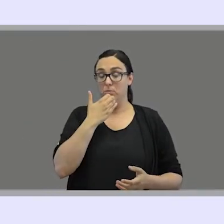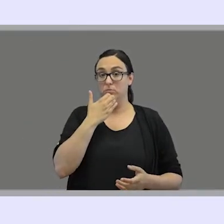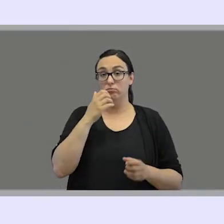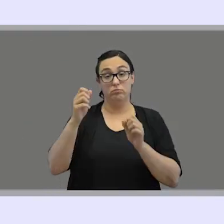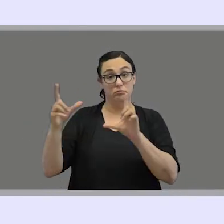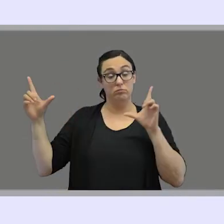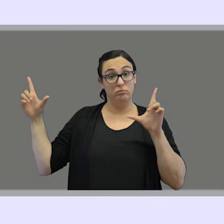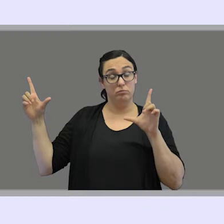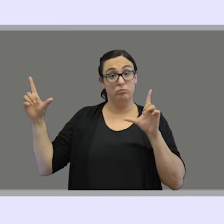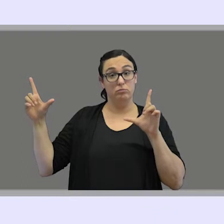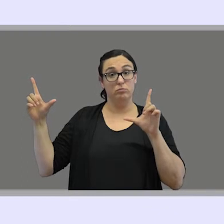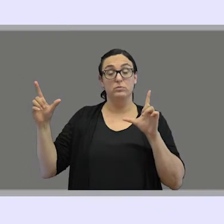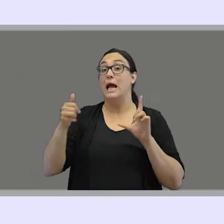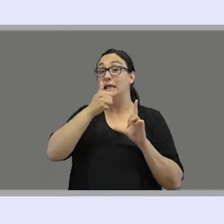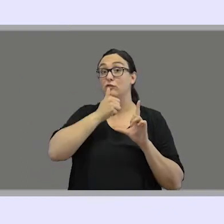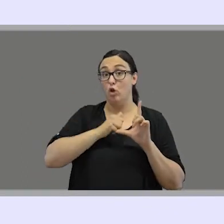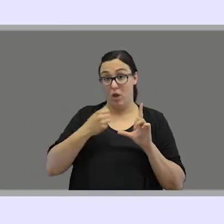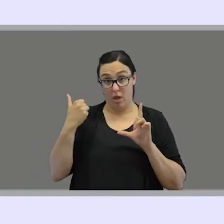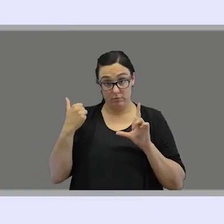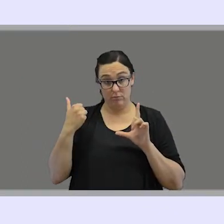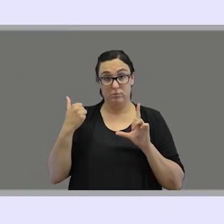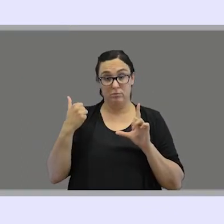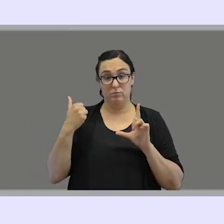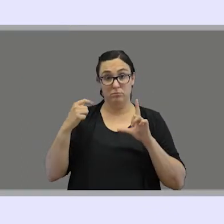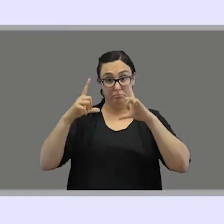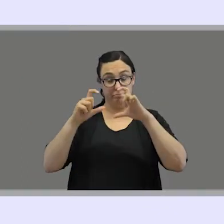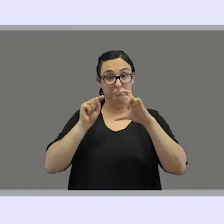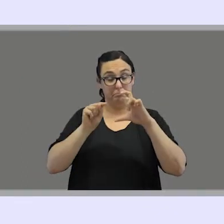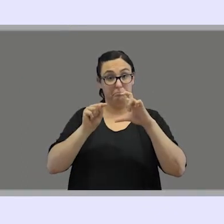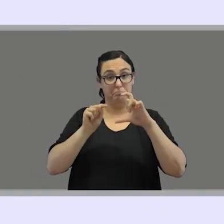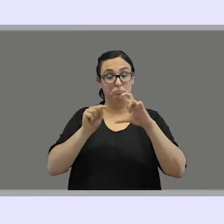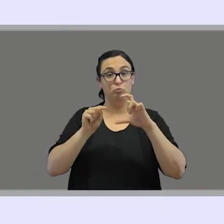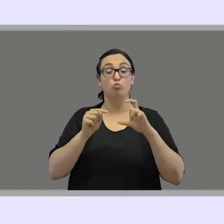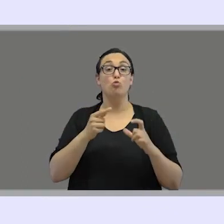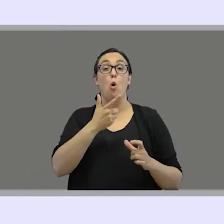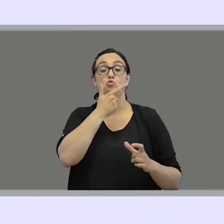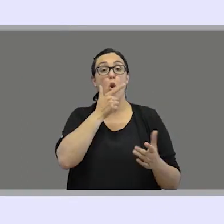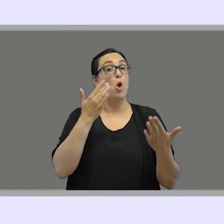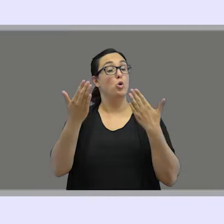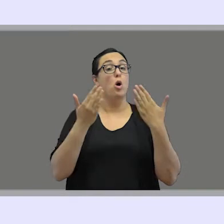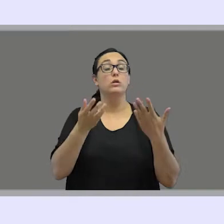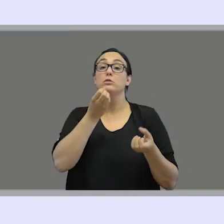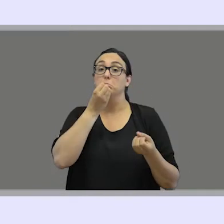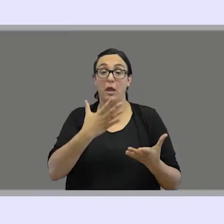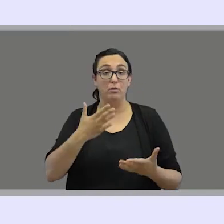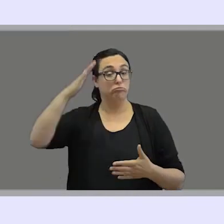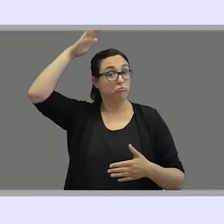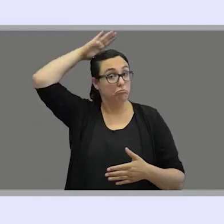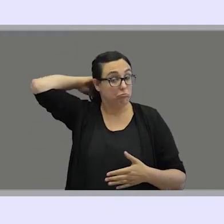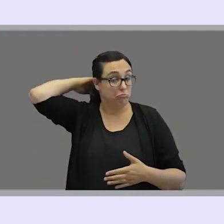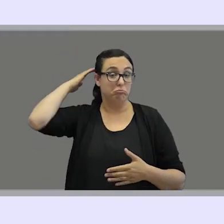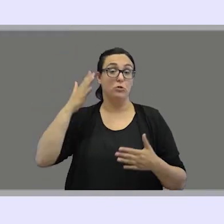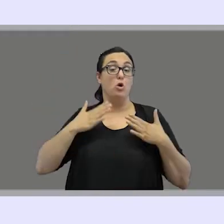For example, in the Estonia screenshot, we can see a good color contrast